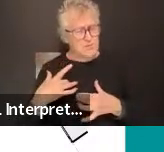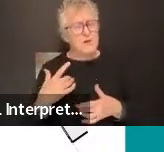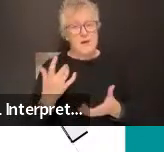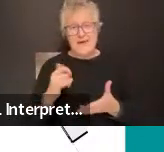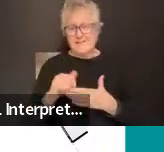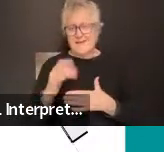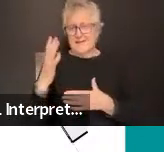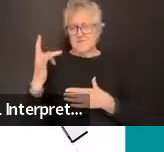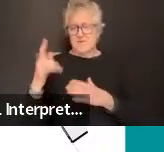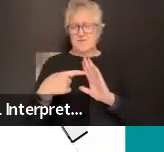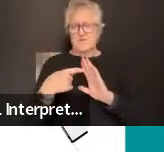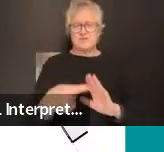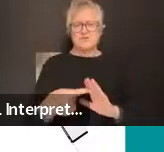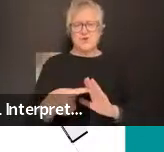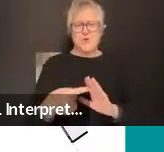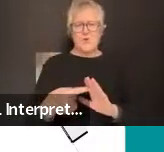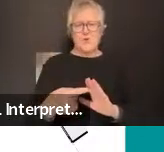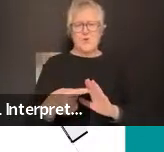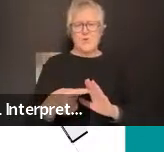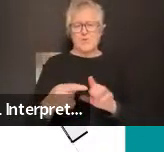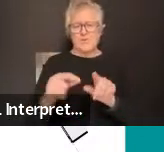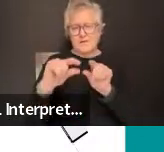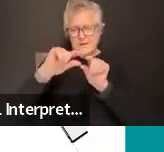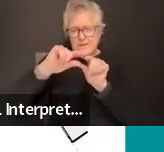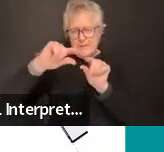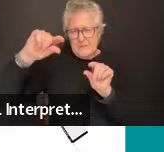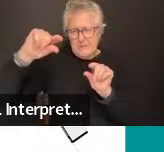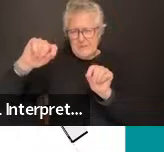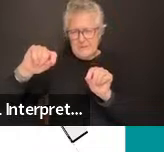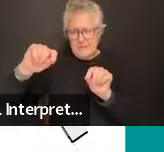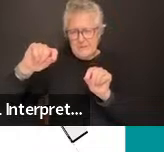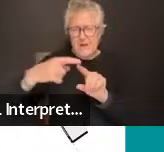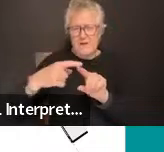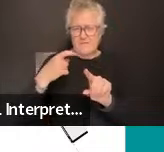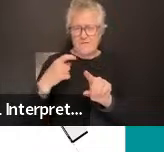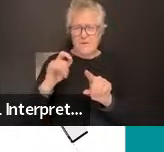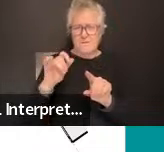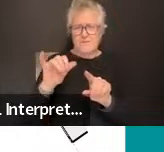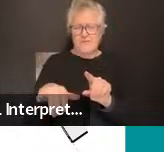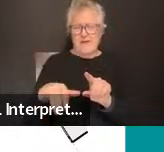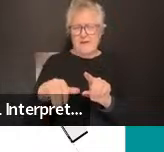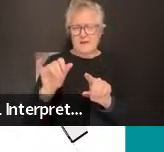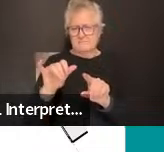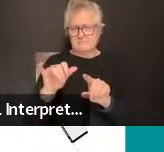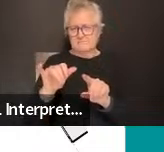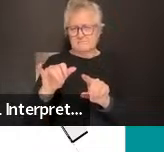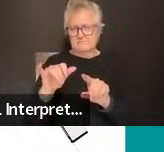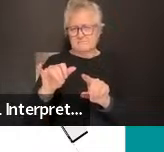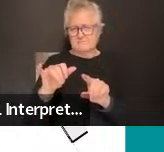little chamfer out of that one platform. So getting a